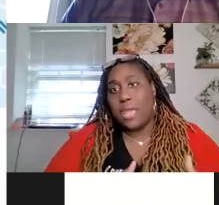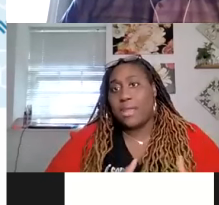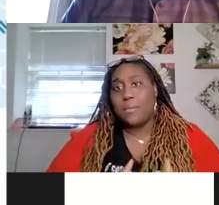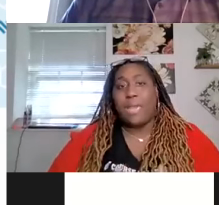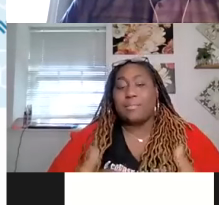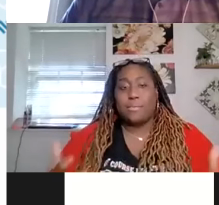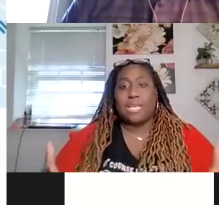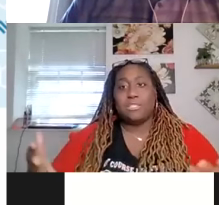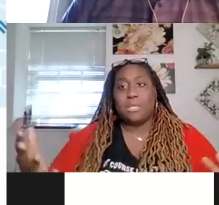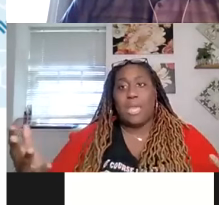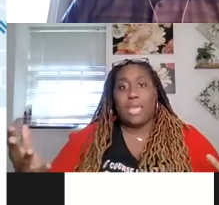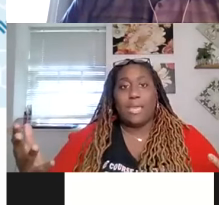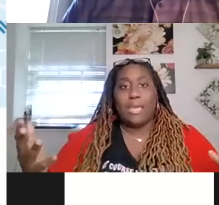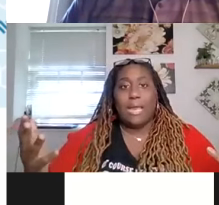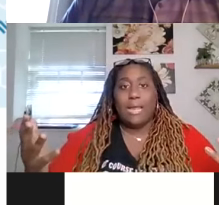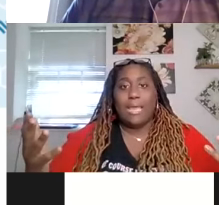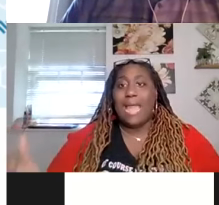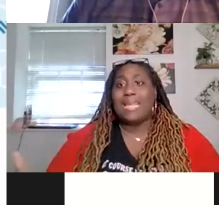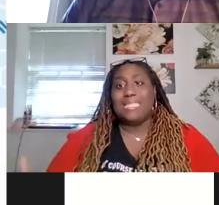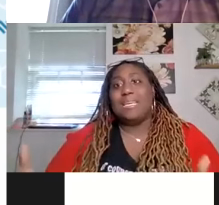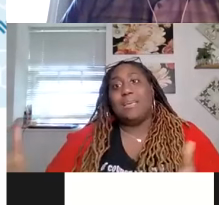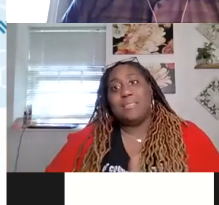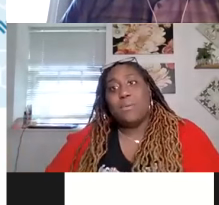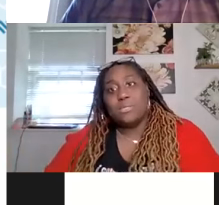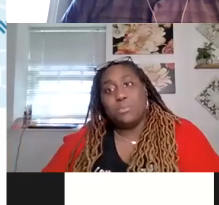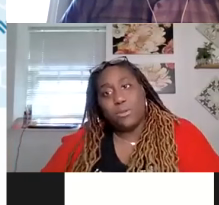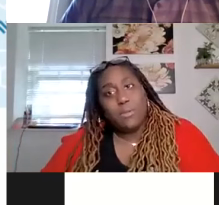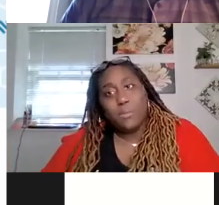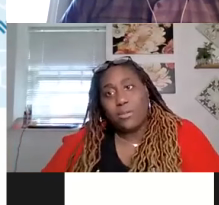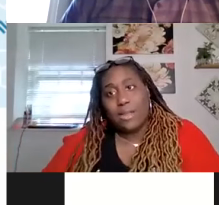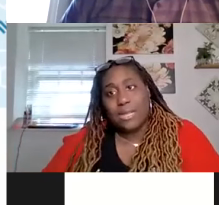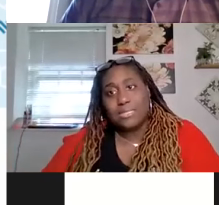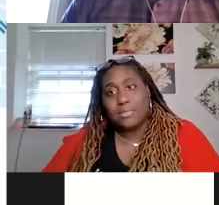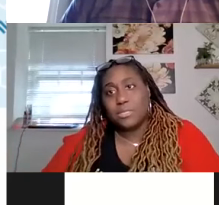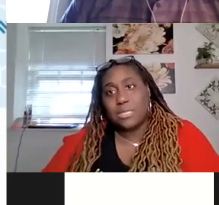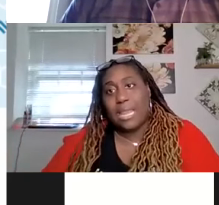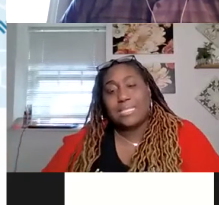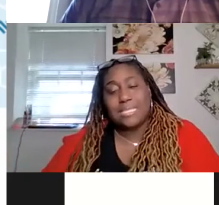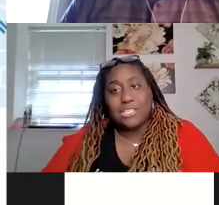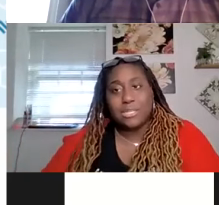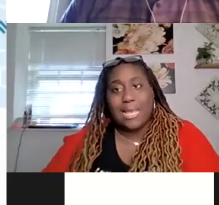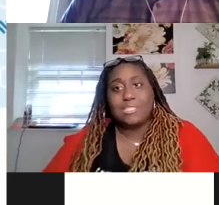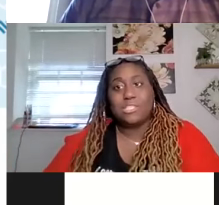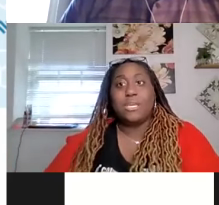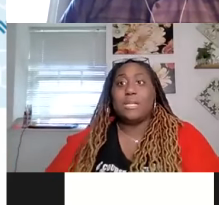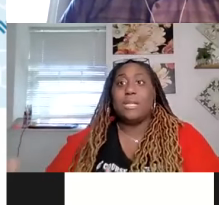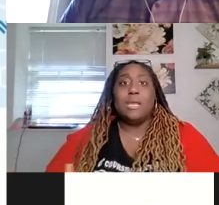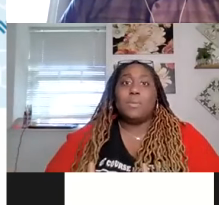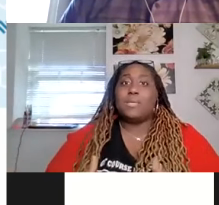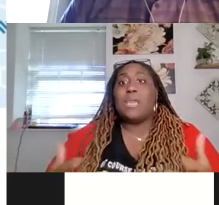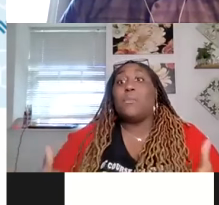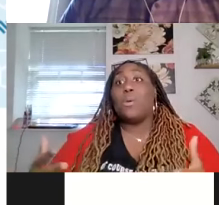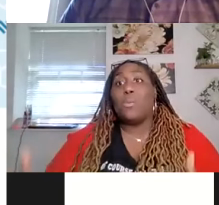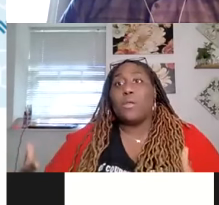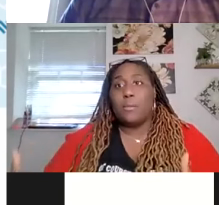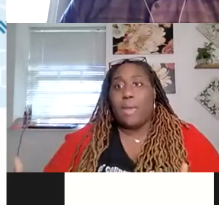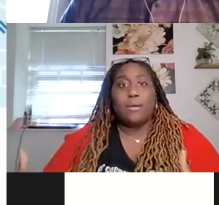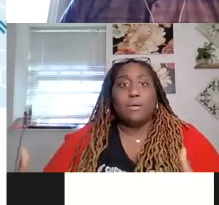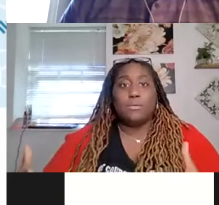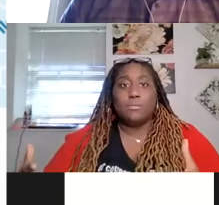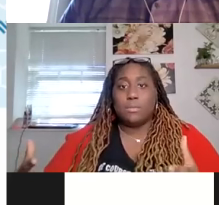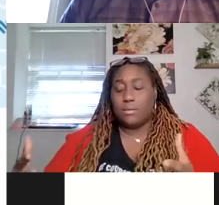going to create an impact? That was actually an idea that was born from one of our customers in a session last year, because they were